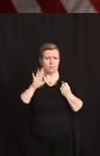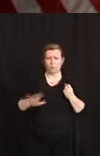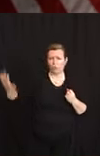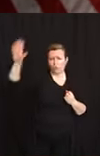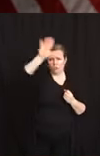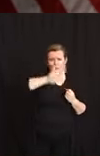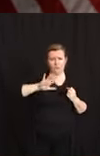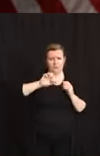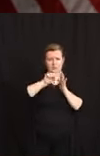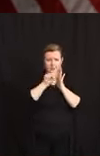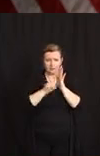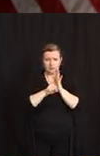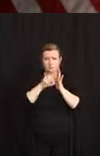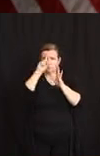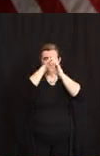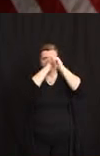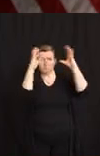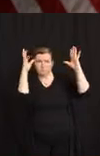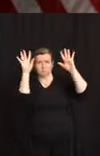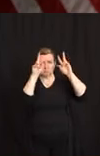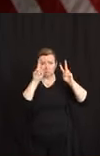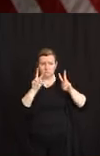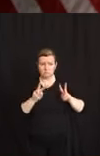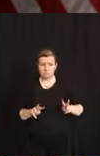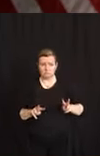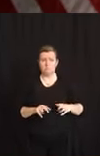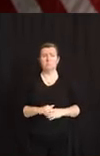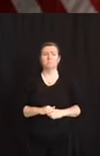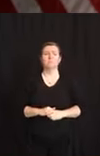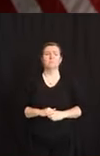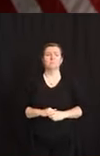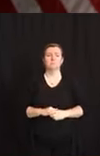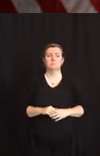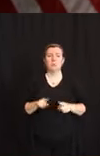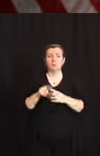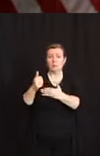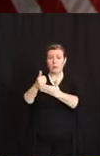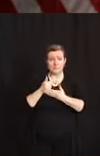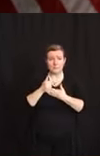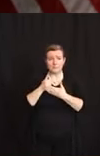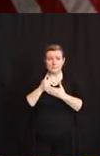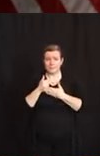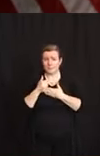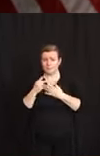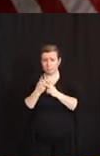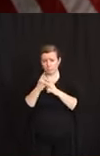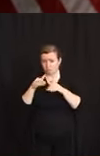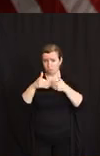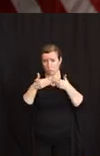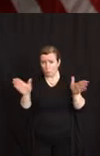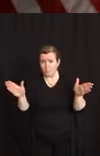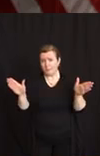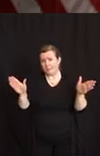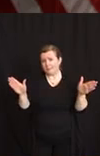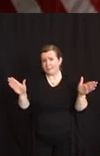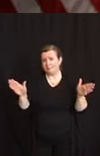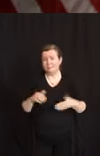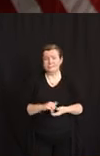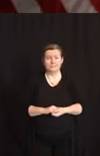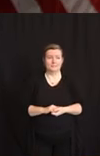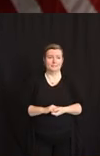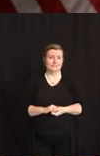out the pieces of that architecture that we need in place to reopen. And certainly in that regard, you're going to have to test not just symptomatic people.